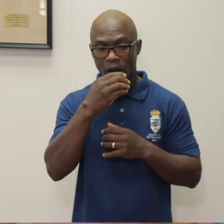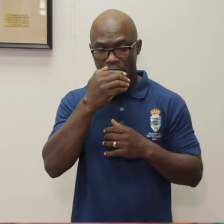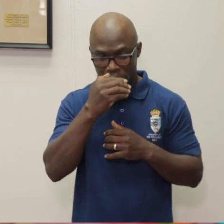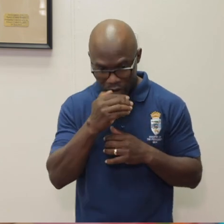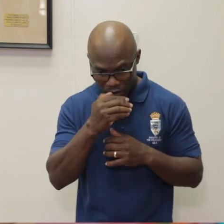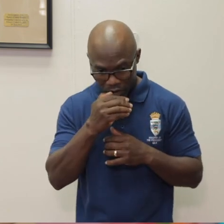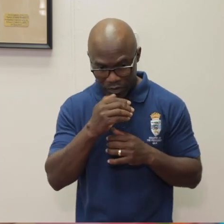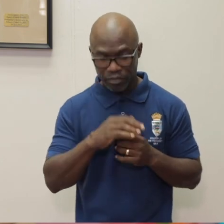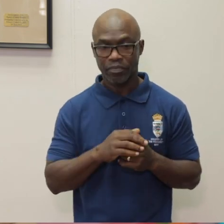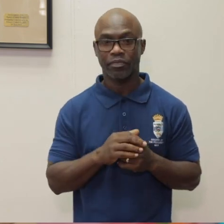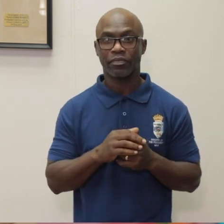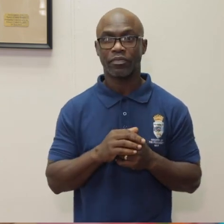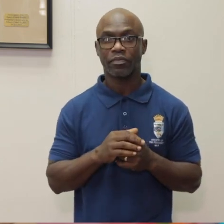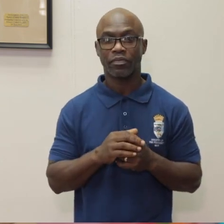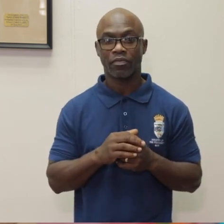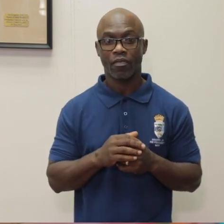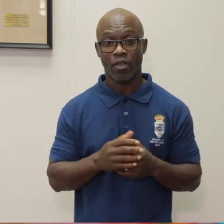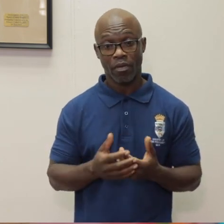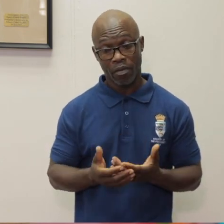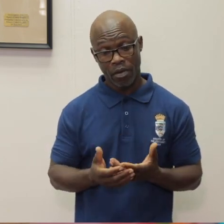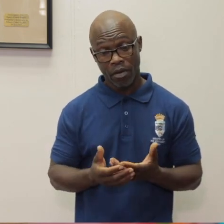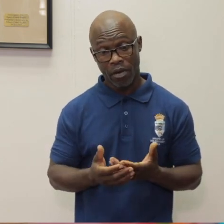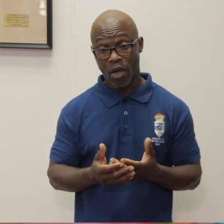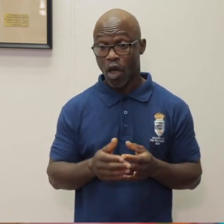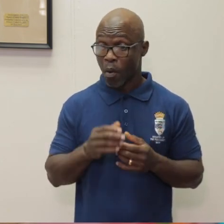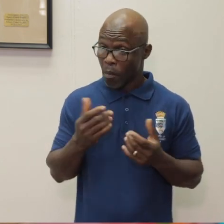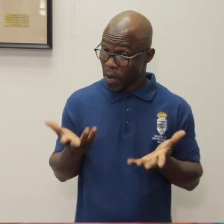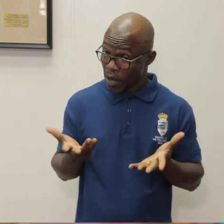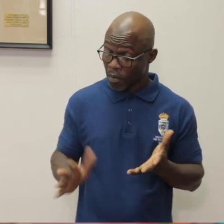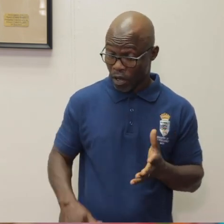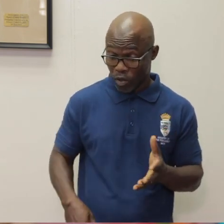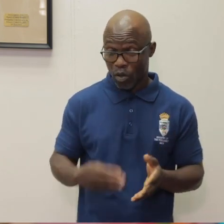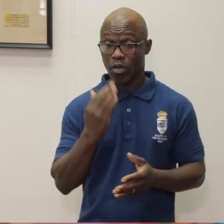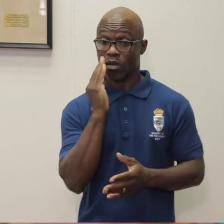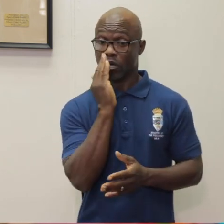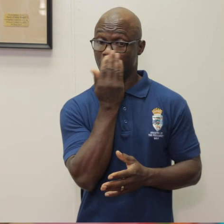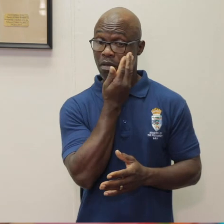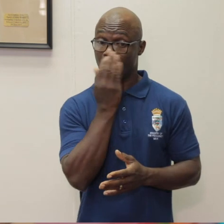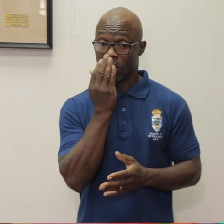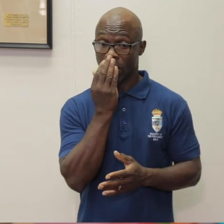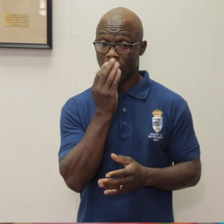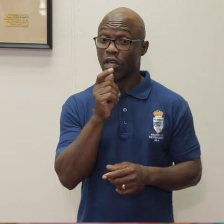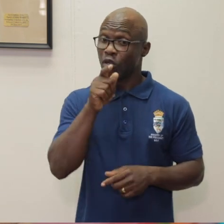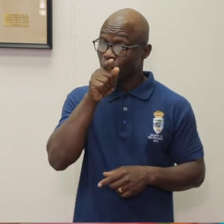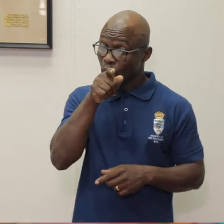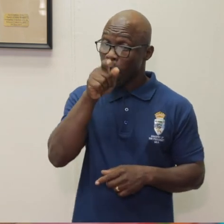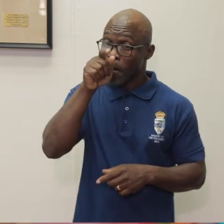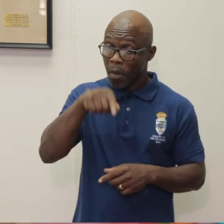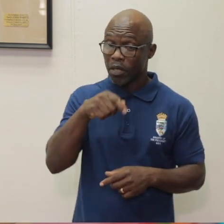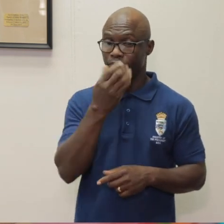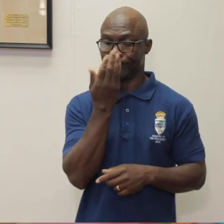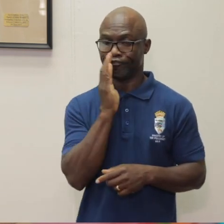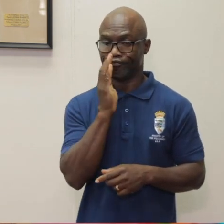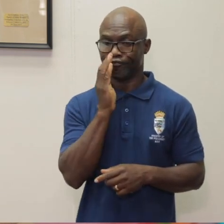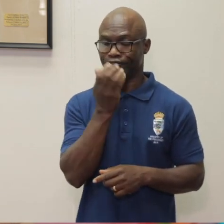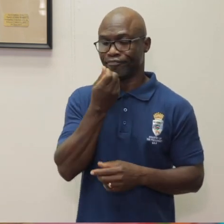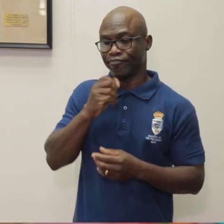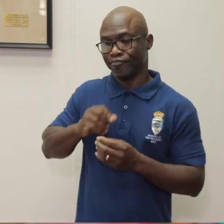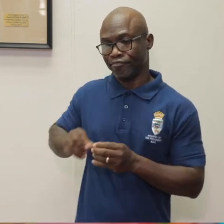sneeze. Or you may use a tissue, but you must discard it